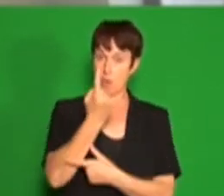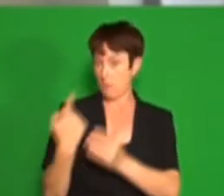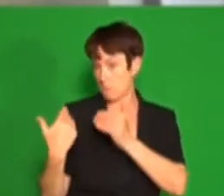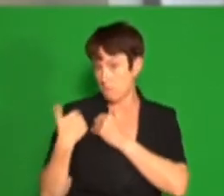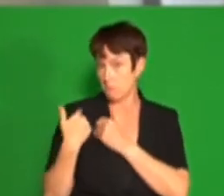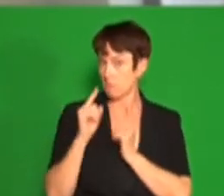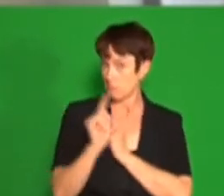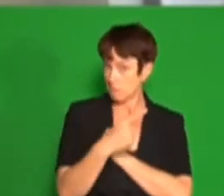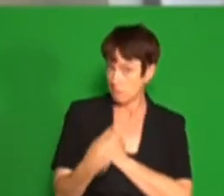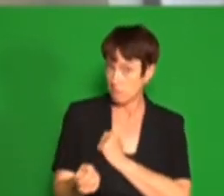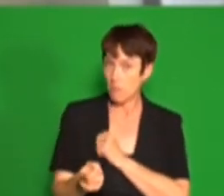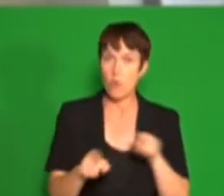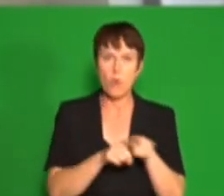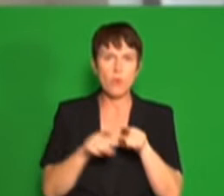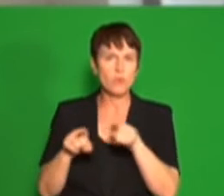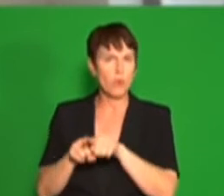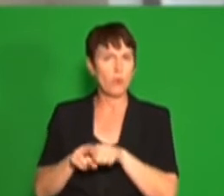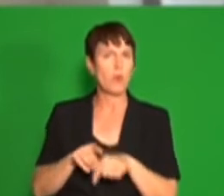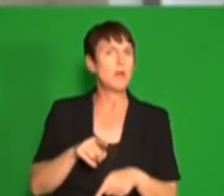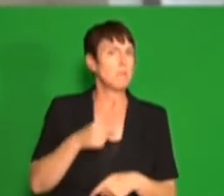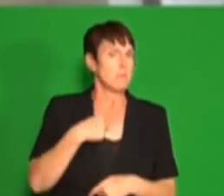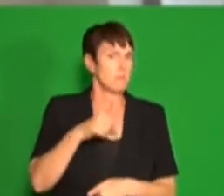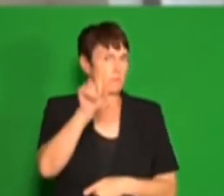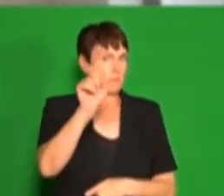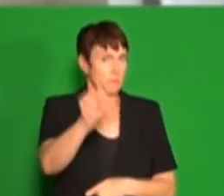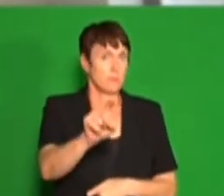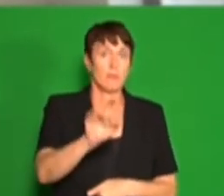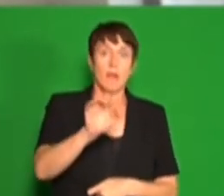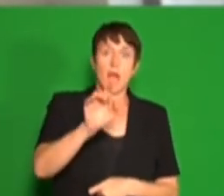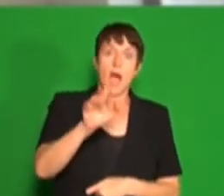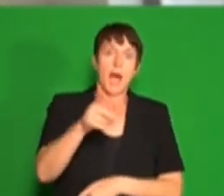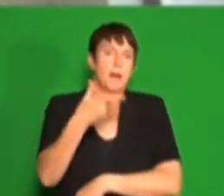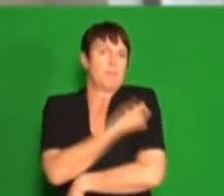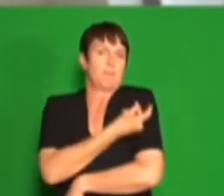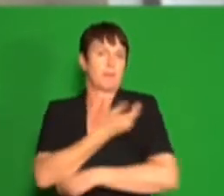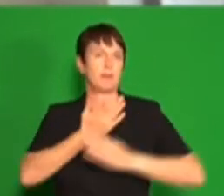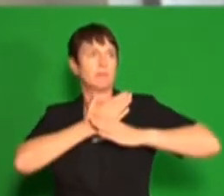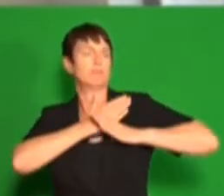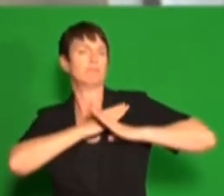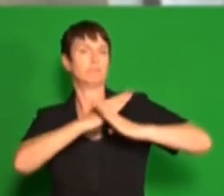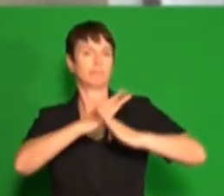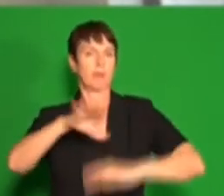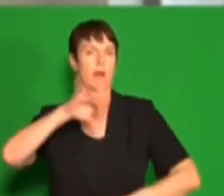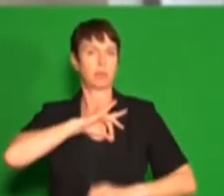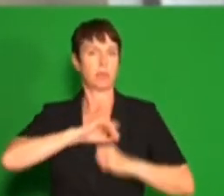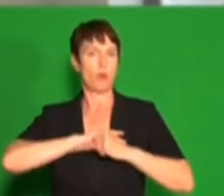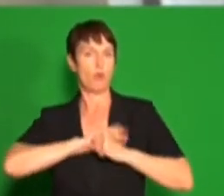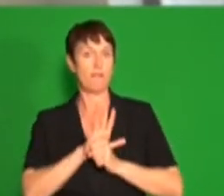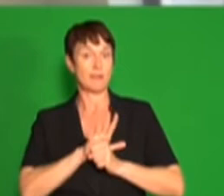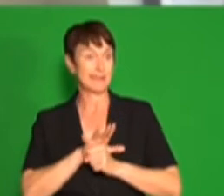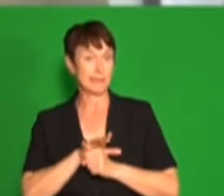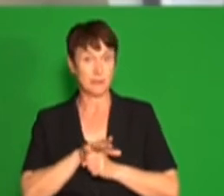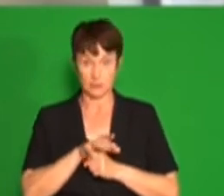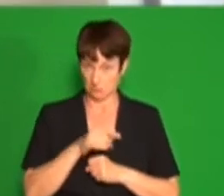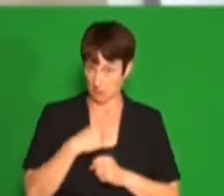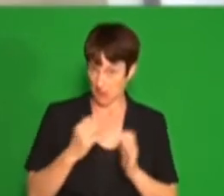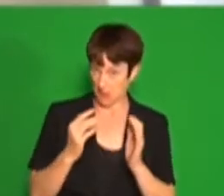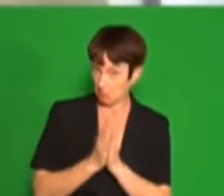government's vaccine plans in its model? And if so, what kind of impact has this made on your